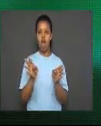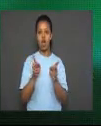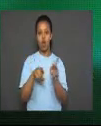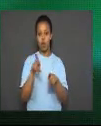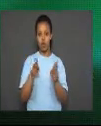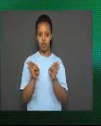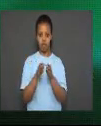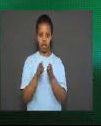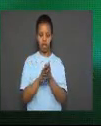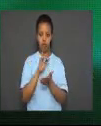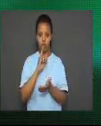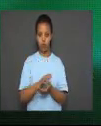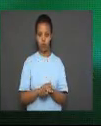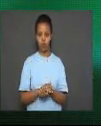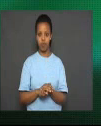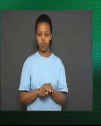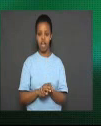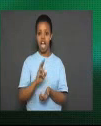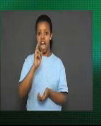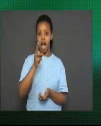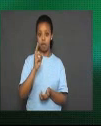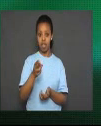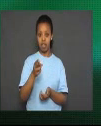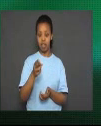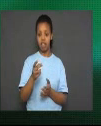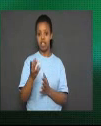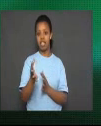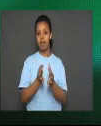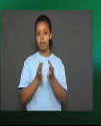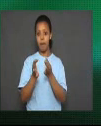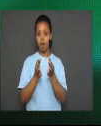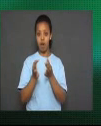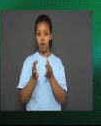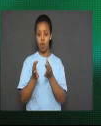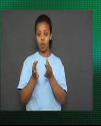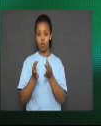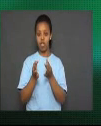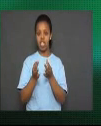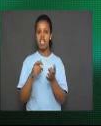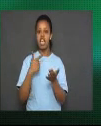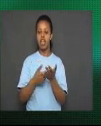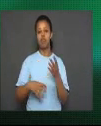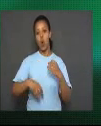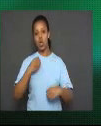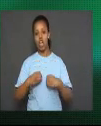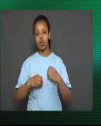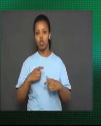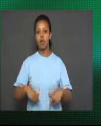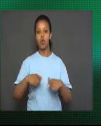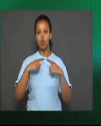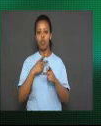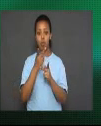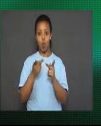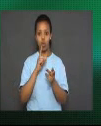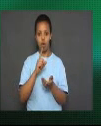The term habitat describes the place where organisms live. The